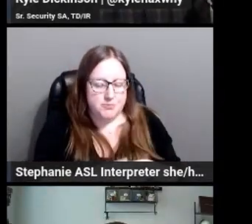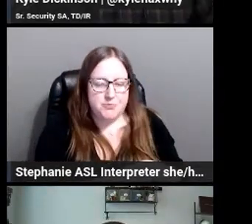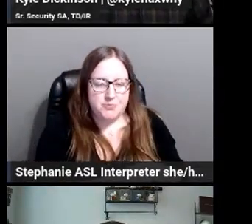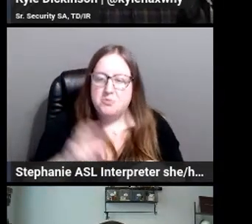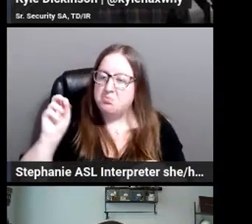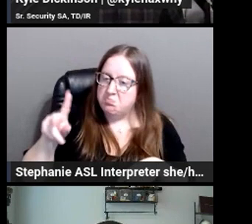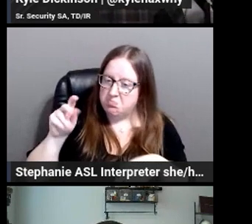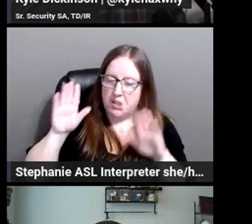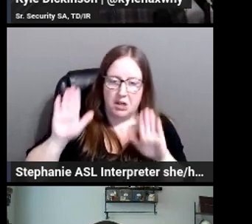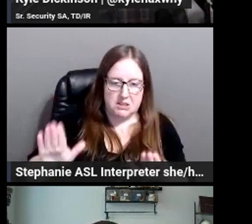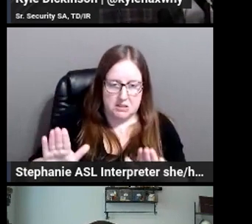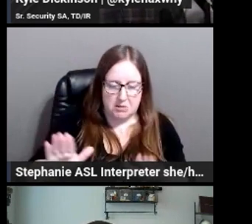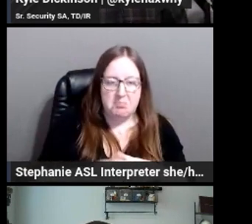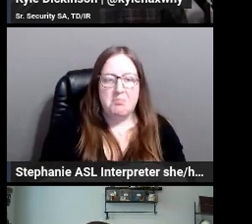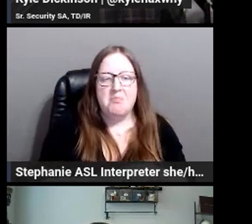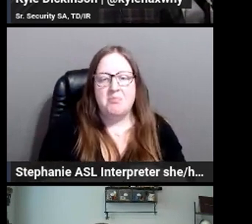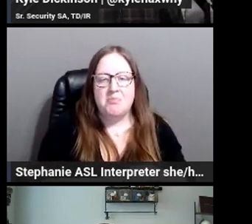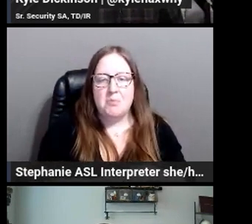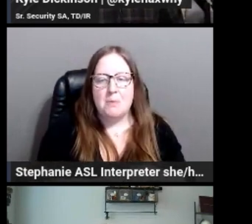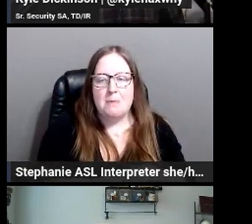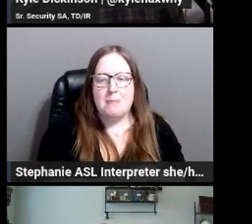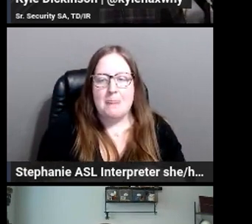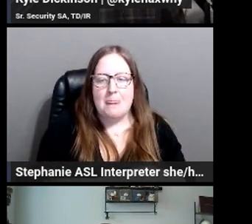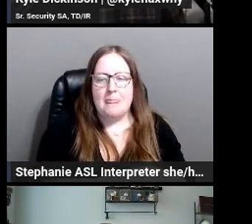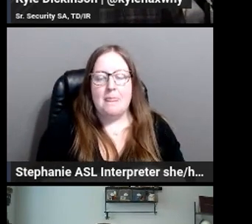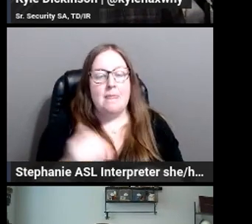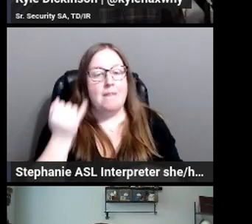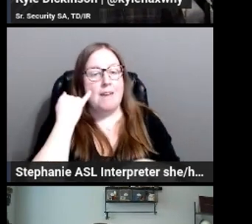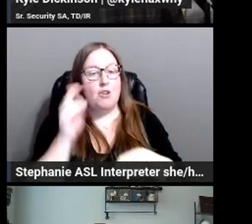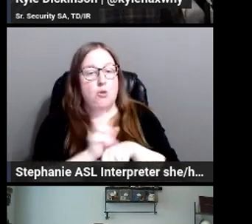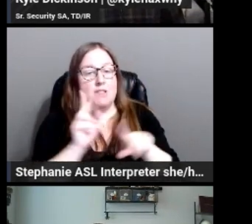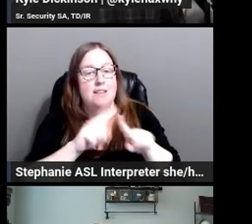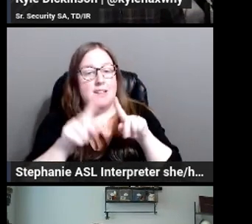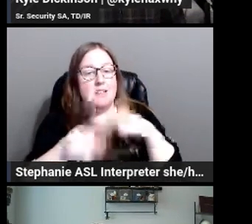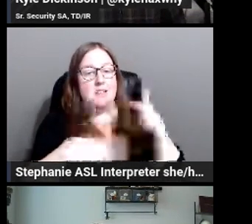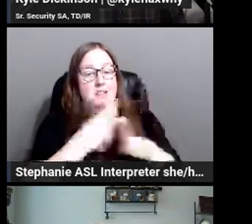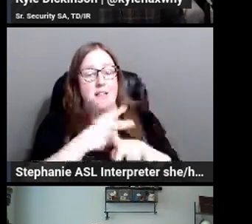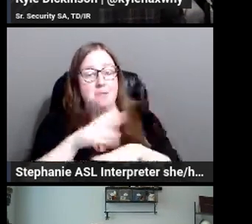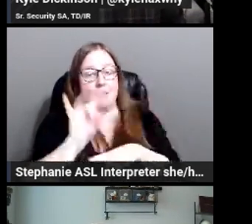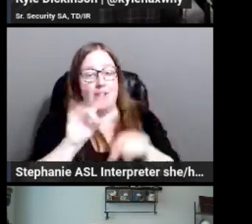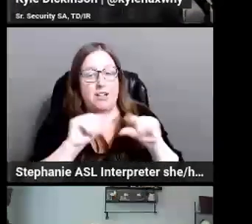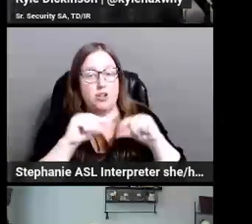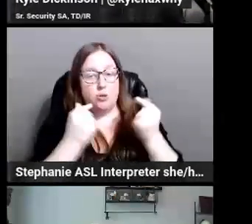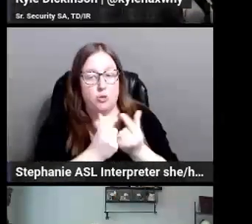Awesome. And when using these different types of finding groups,